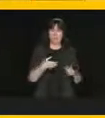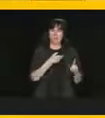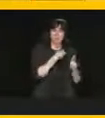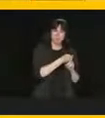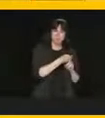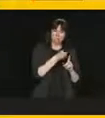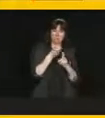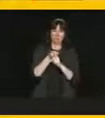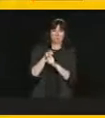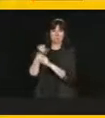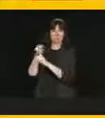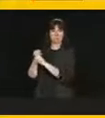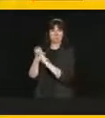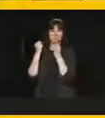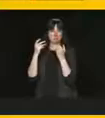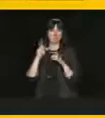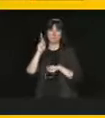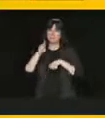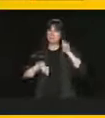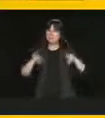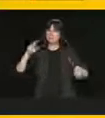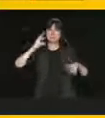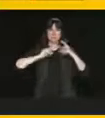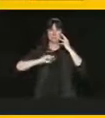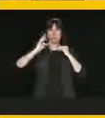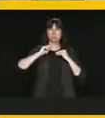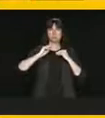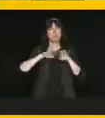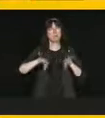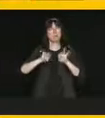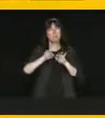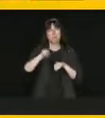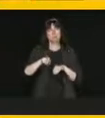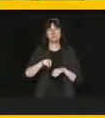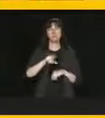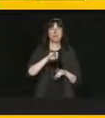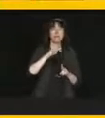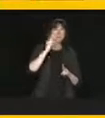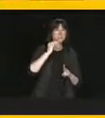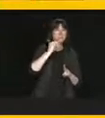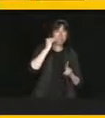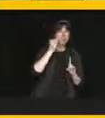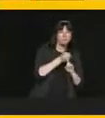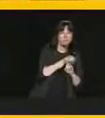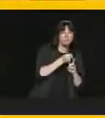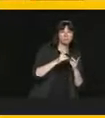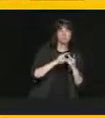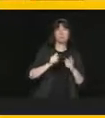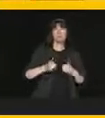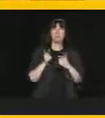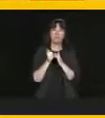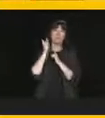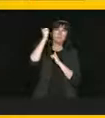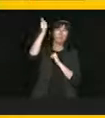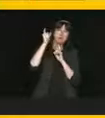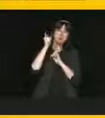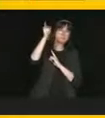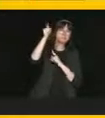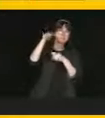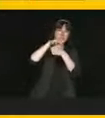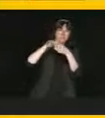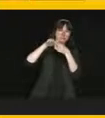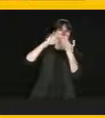people. We must be mindful of that. Whether you're facing domestic violence, or living in a remote community, or a long-term